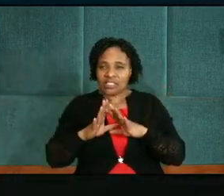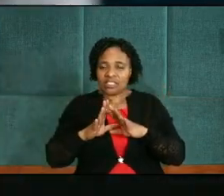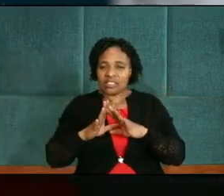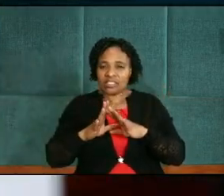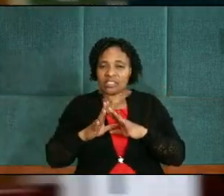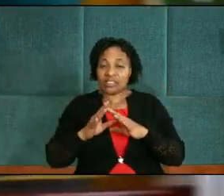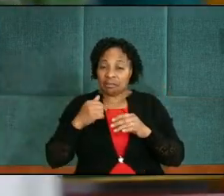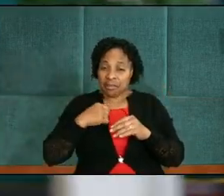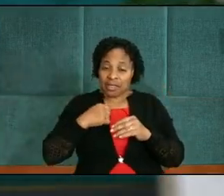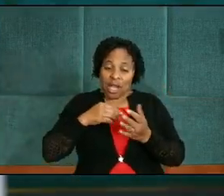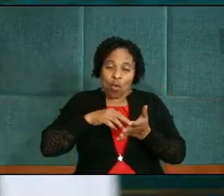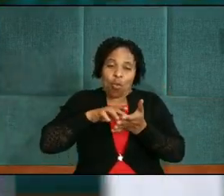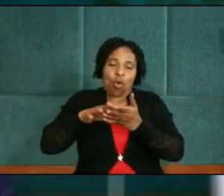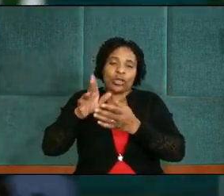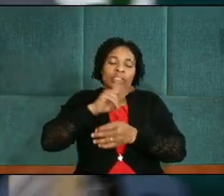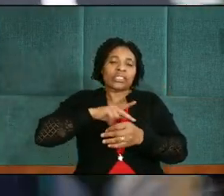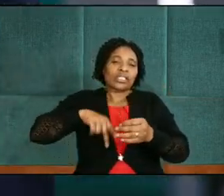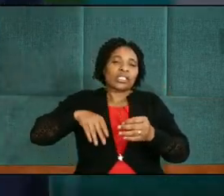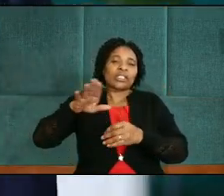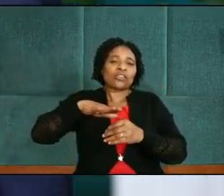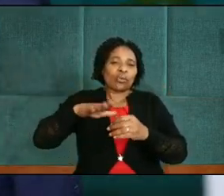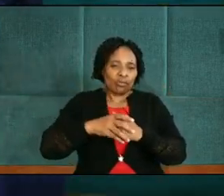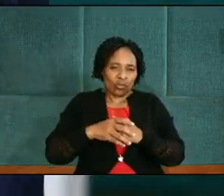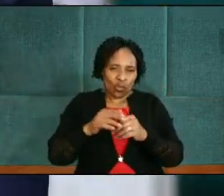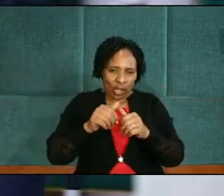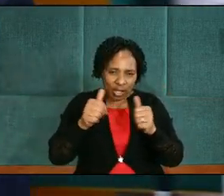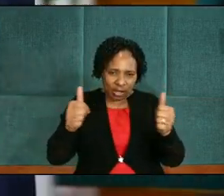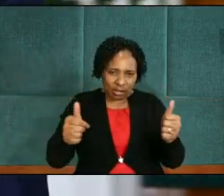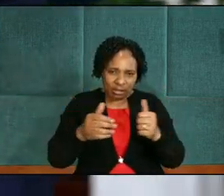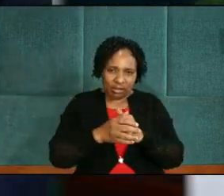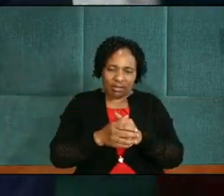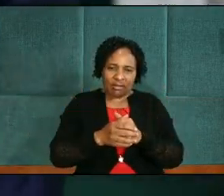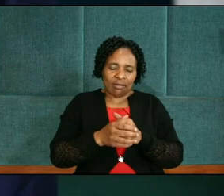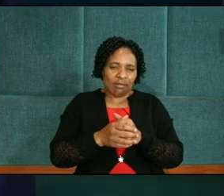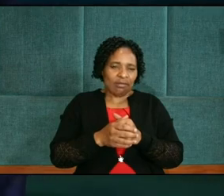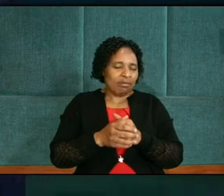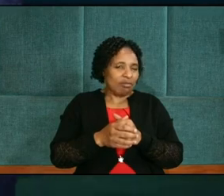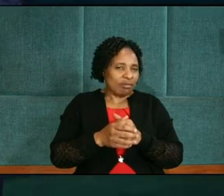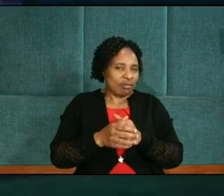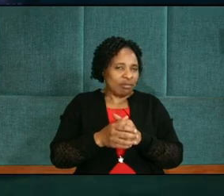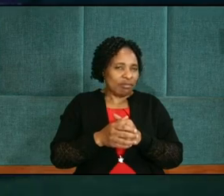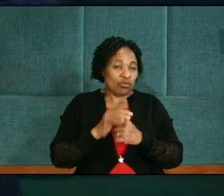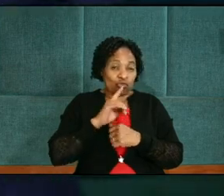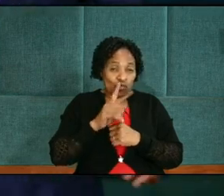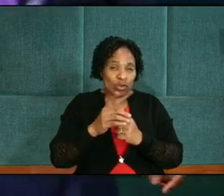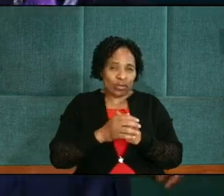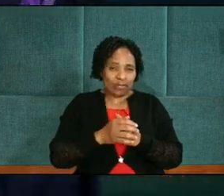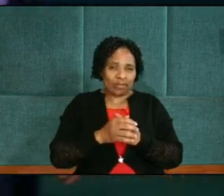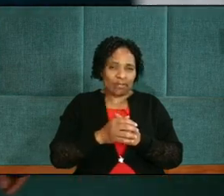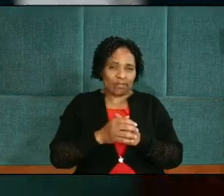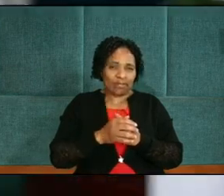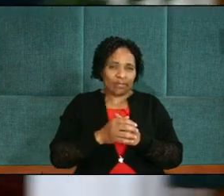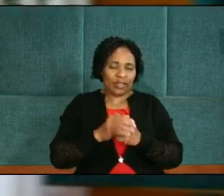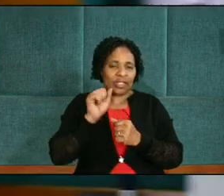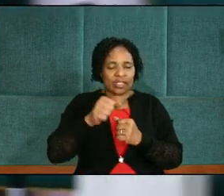I walk through the kingdom? Well, yes. I